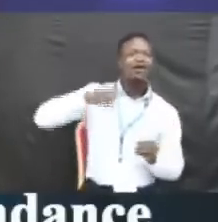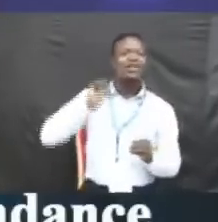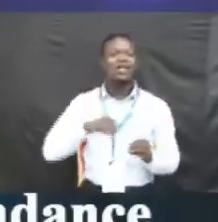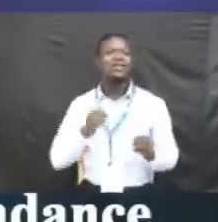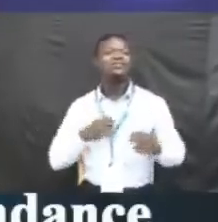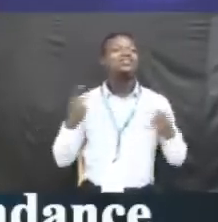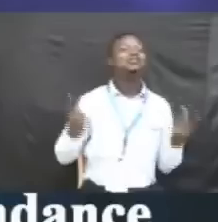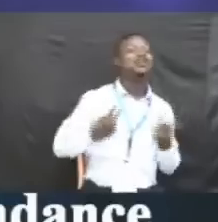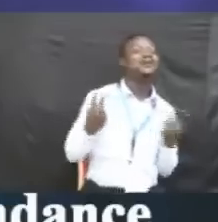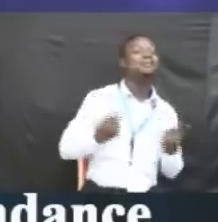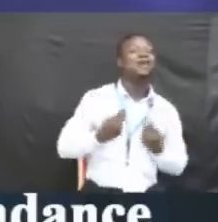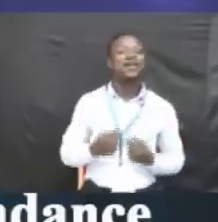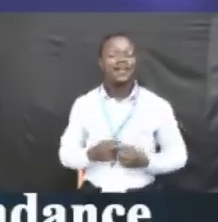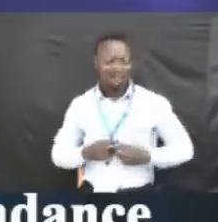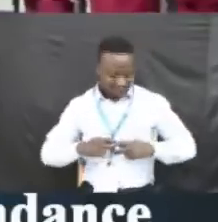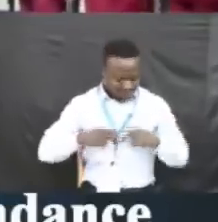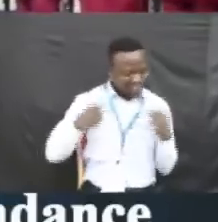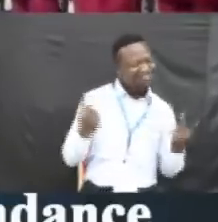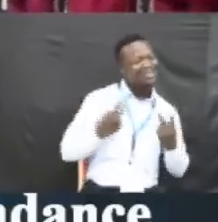Dripping in the